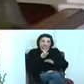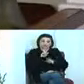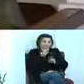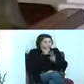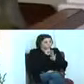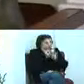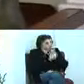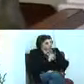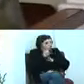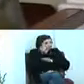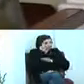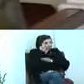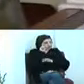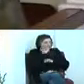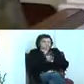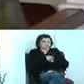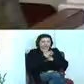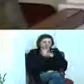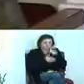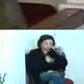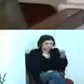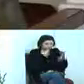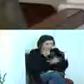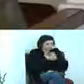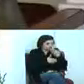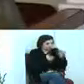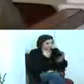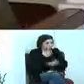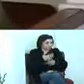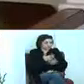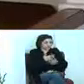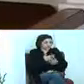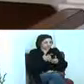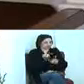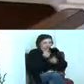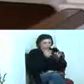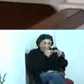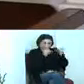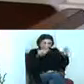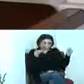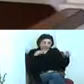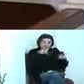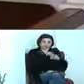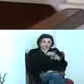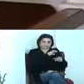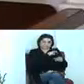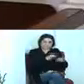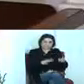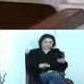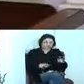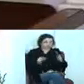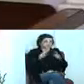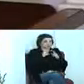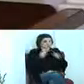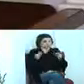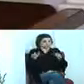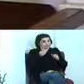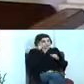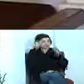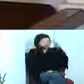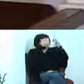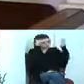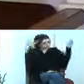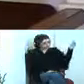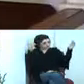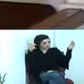It's a process that takes us from one level in Christ unto another.